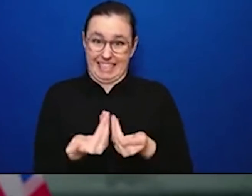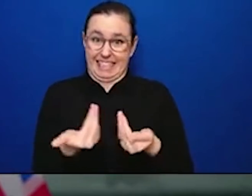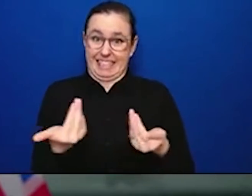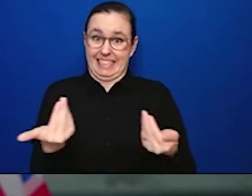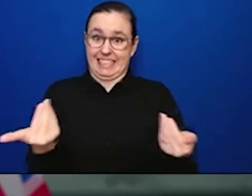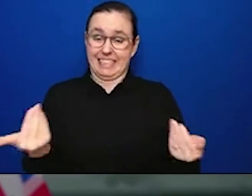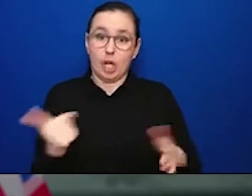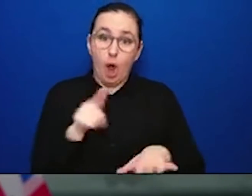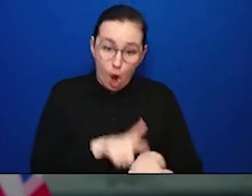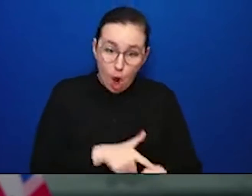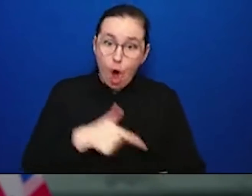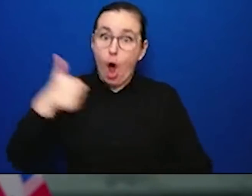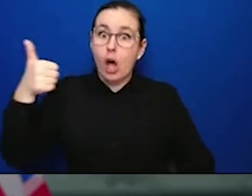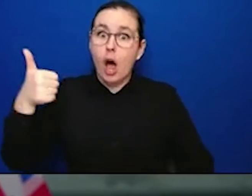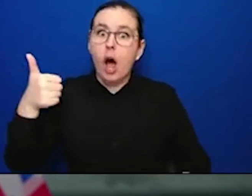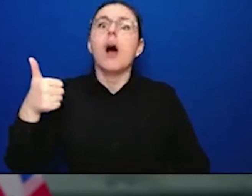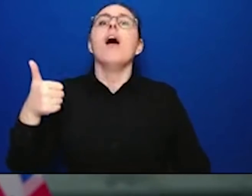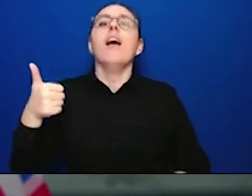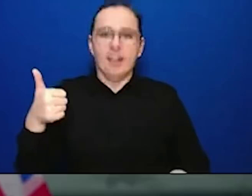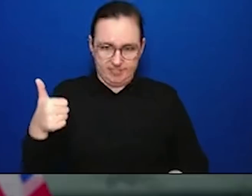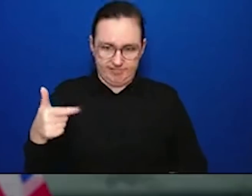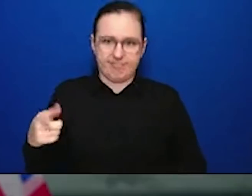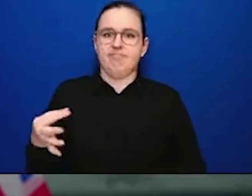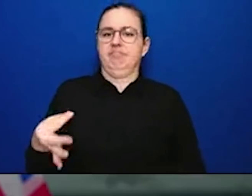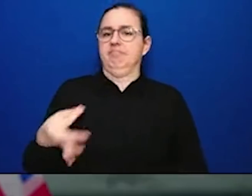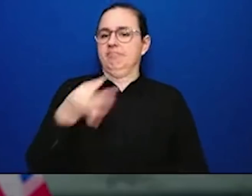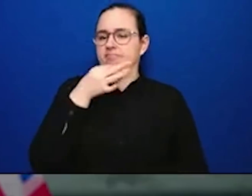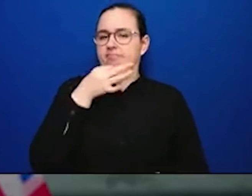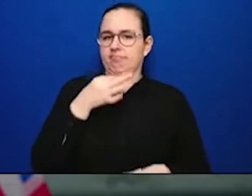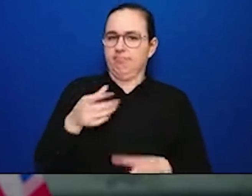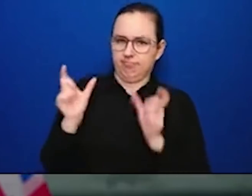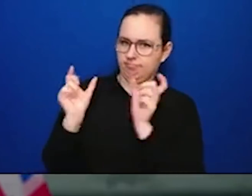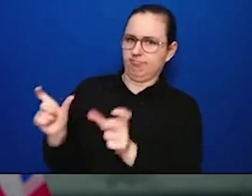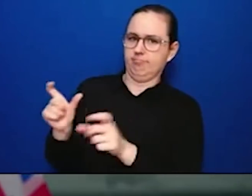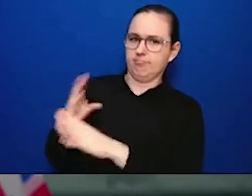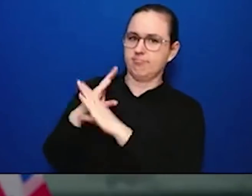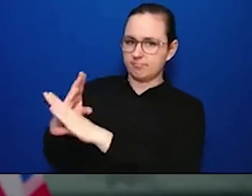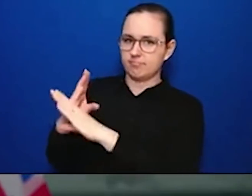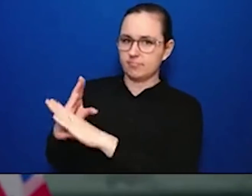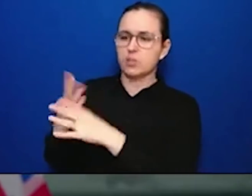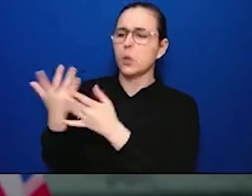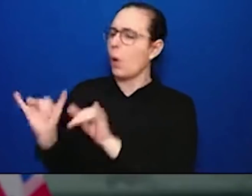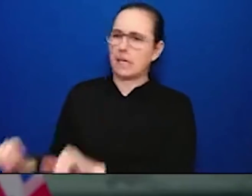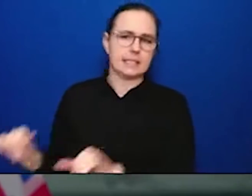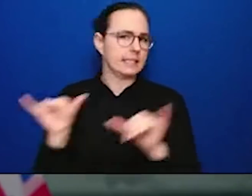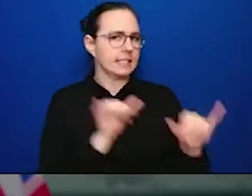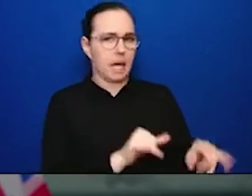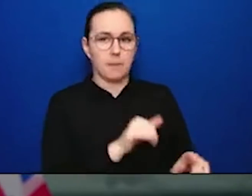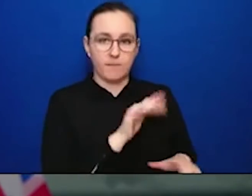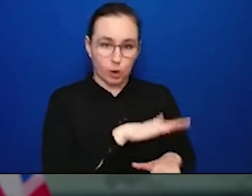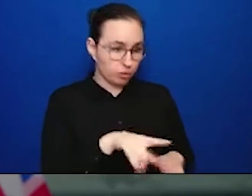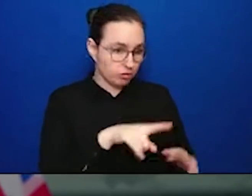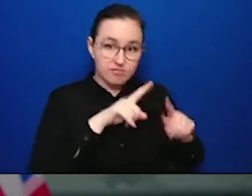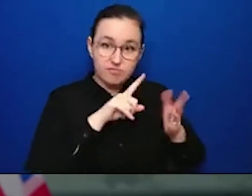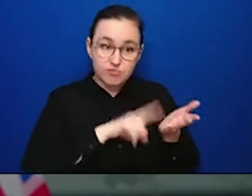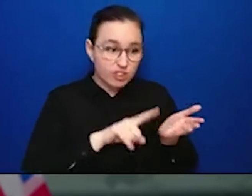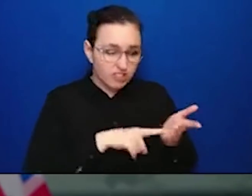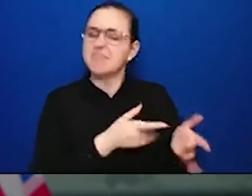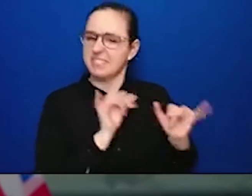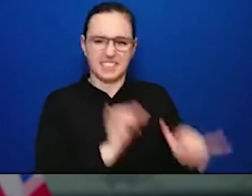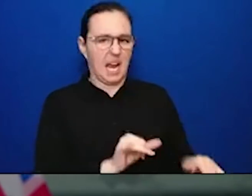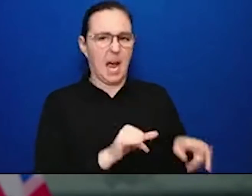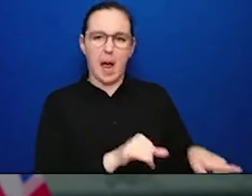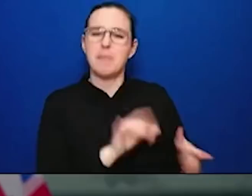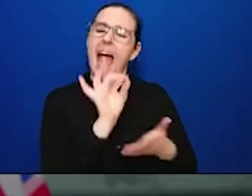we have no reason to believe that will be any different for children. So we are keeping the interval at the 8 weeks because that gives you the